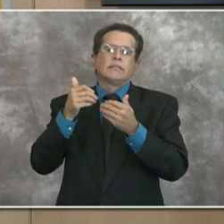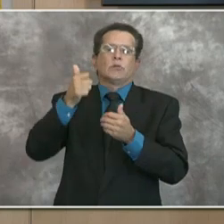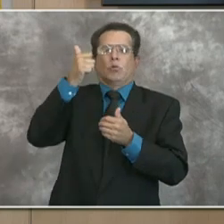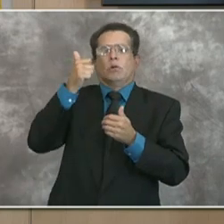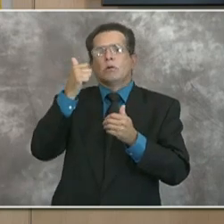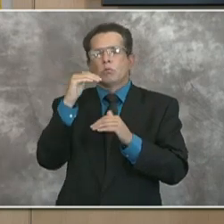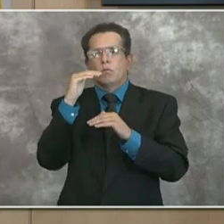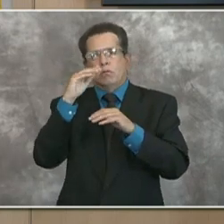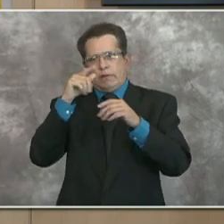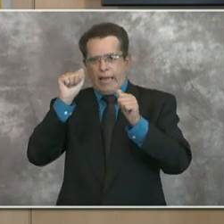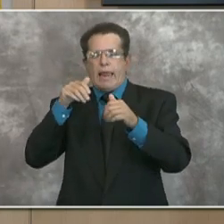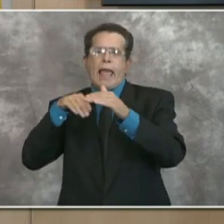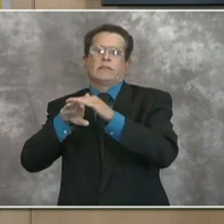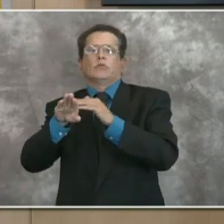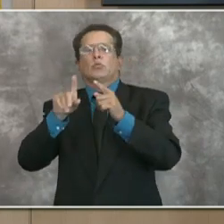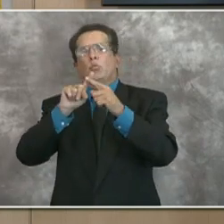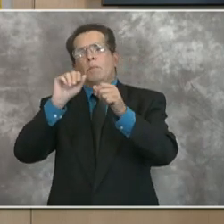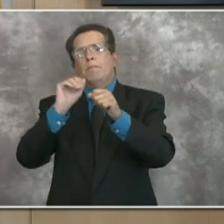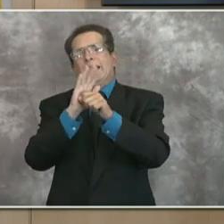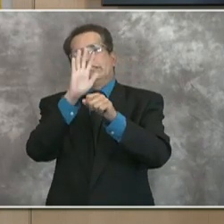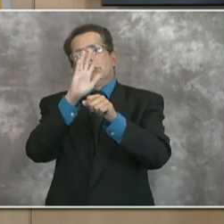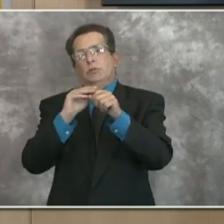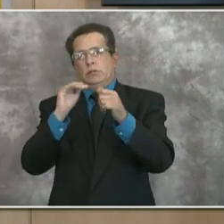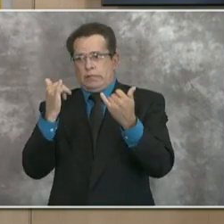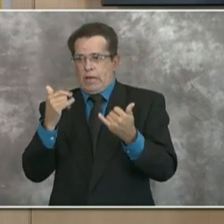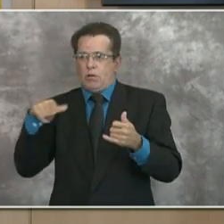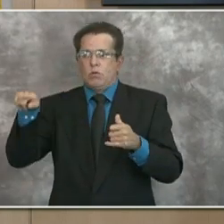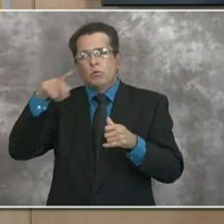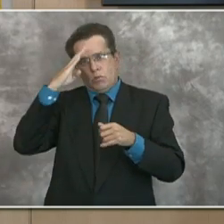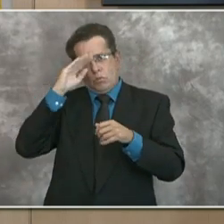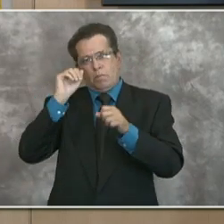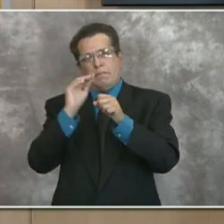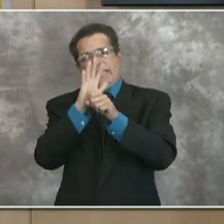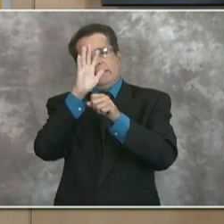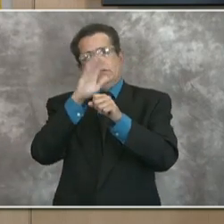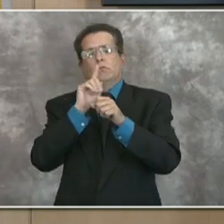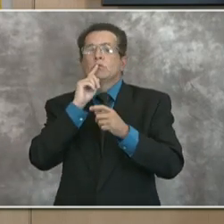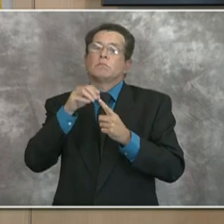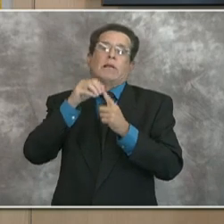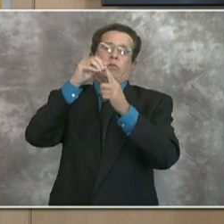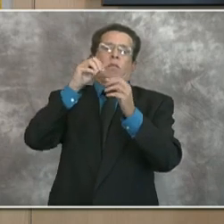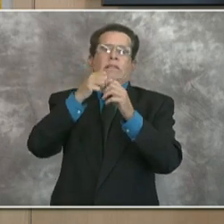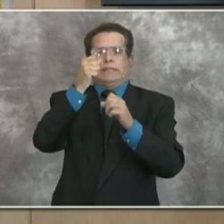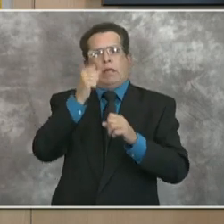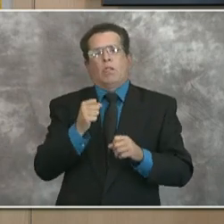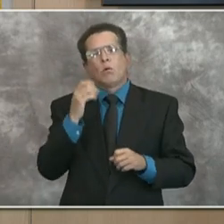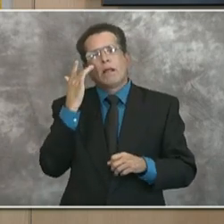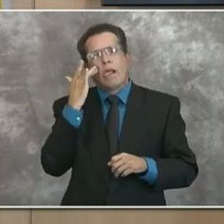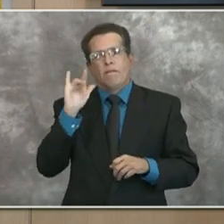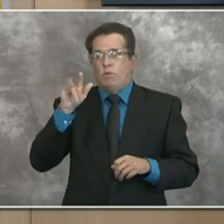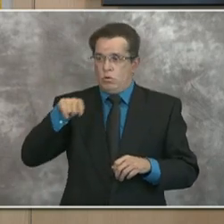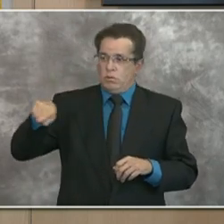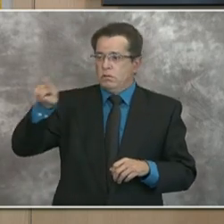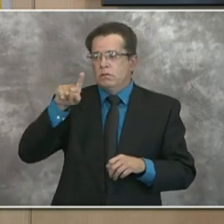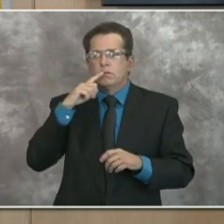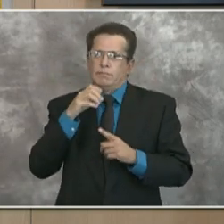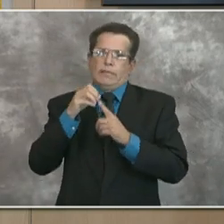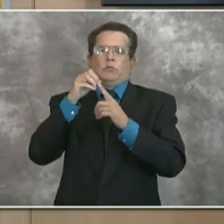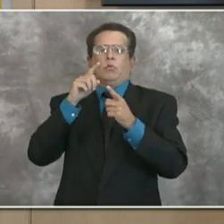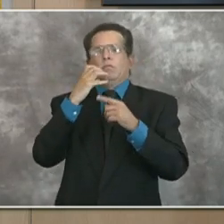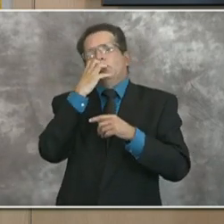access to the beach. We know where beaches are special to Southern Californians and more specifically to San